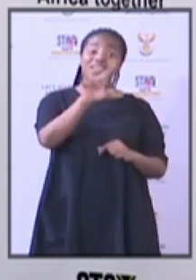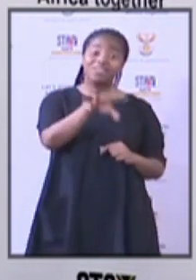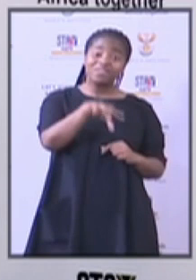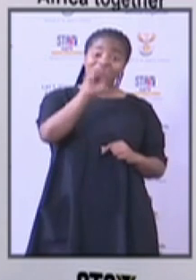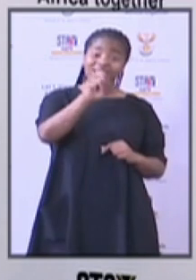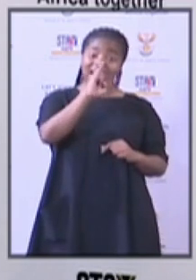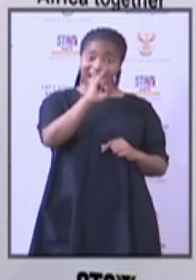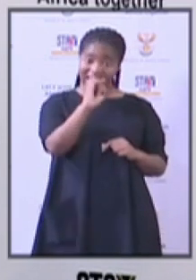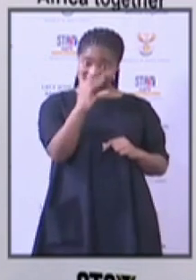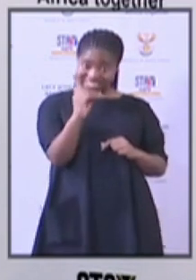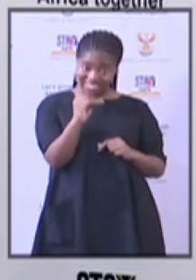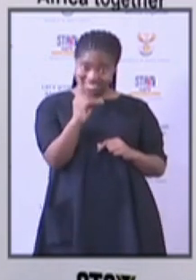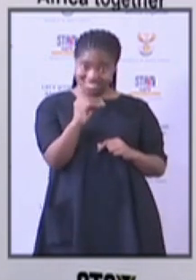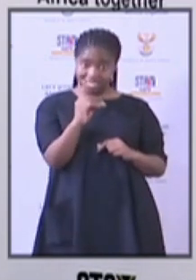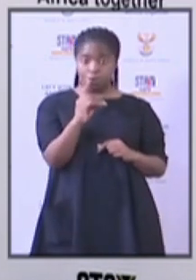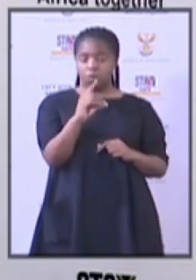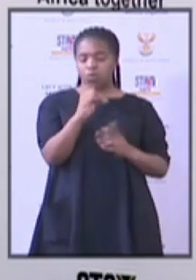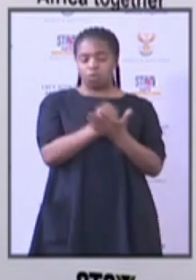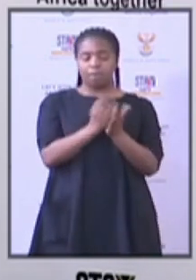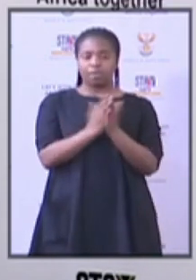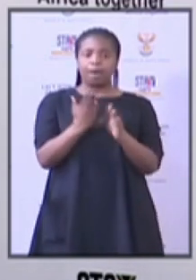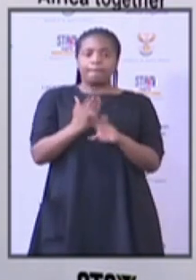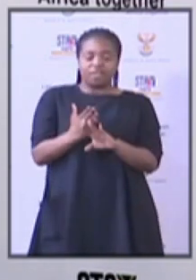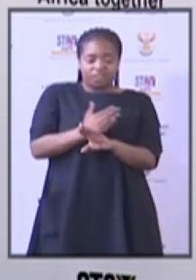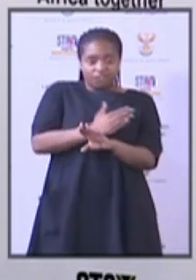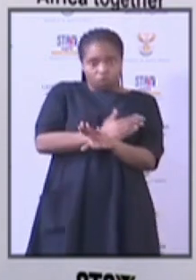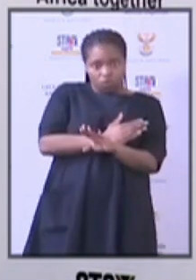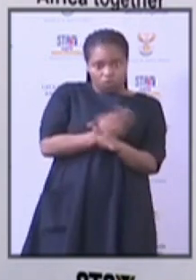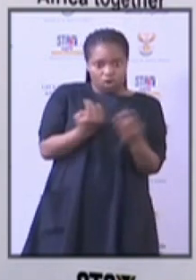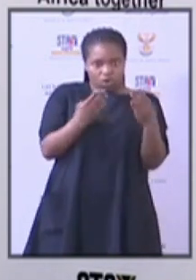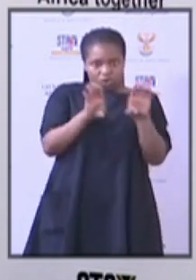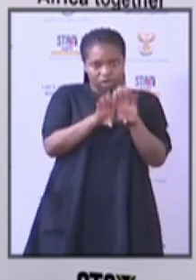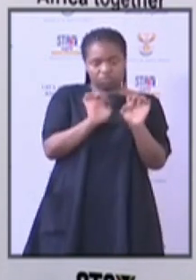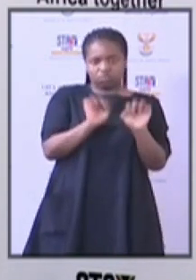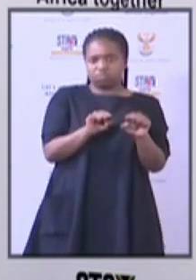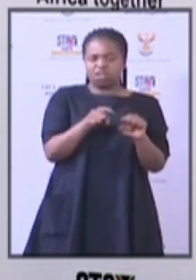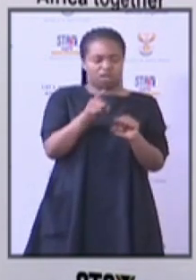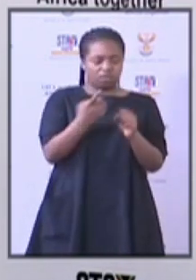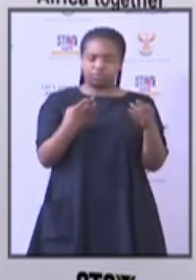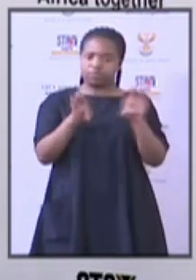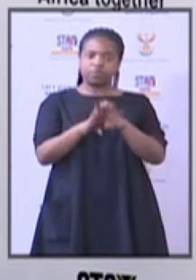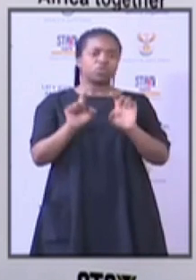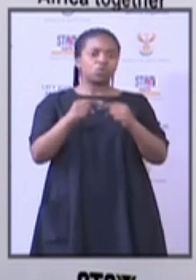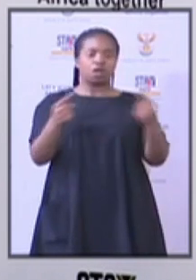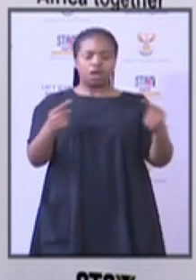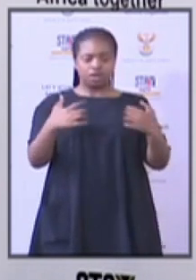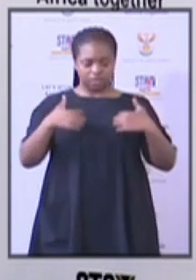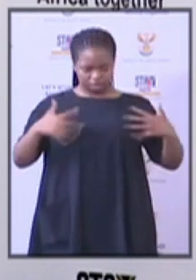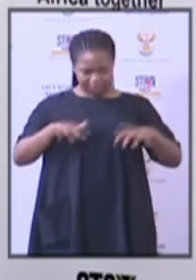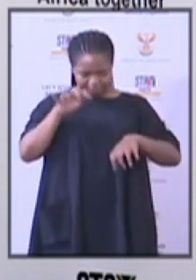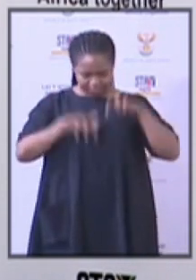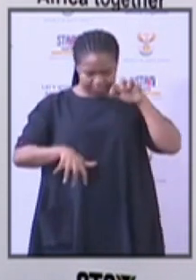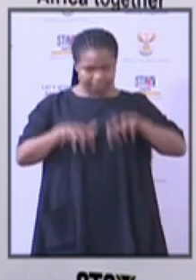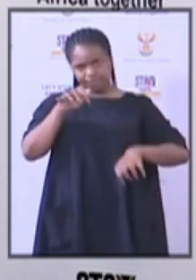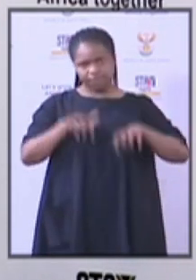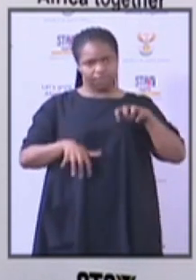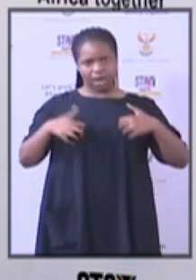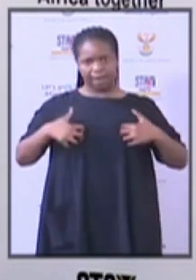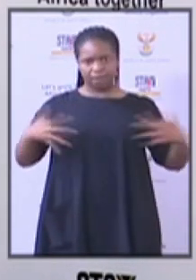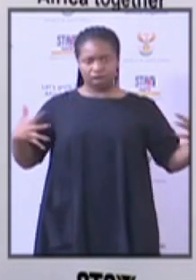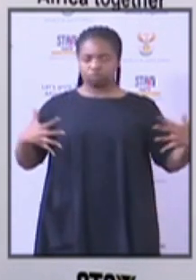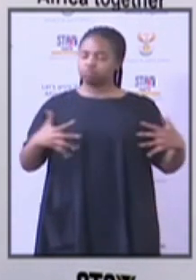who applied for those IDs before the system was closed. So it remained closed. You cannot go and start applying from the